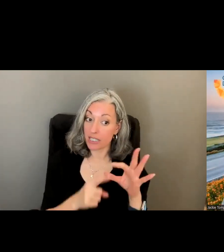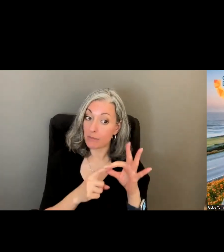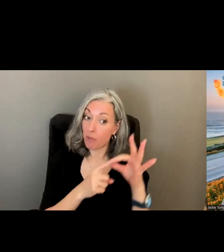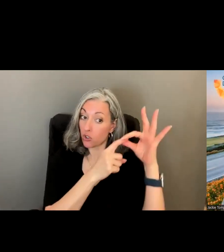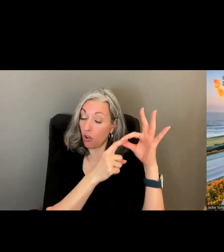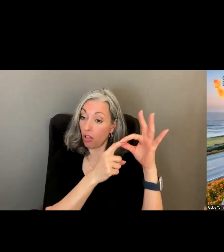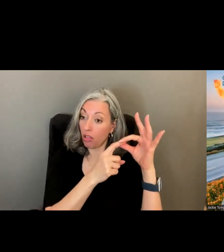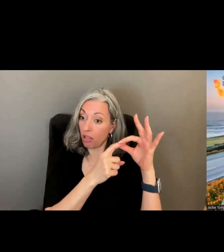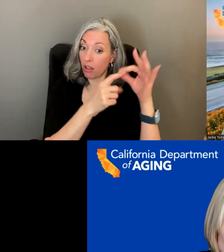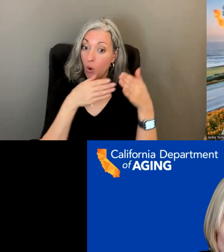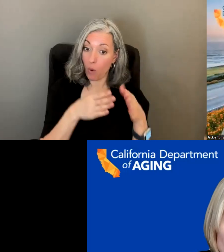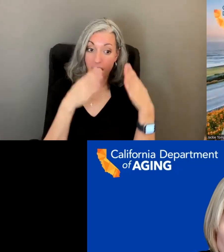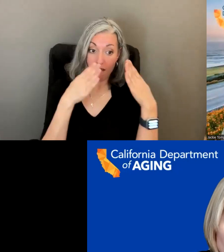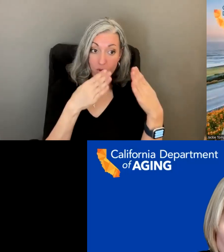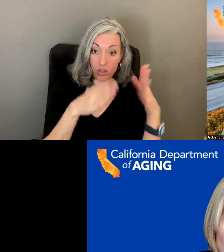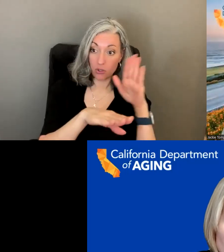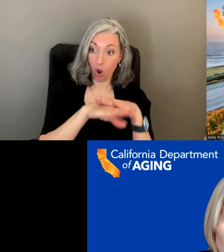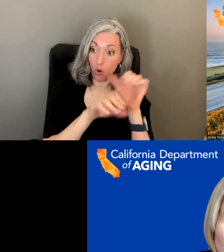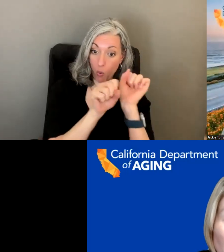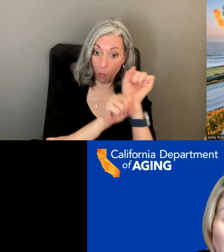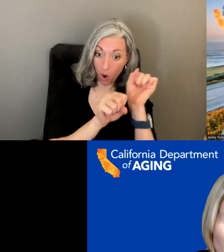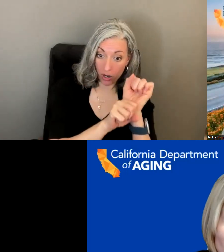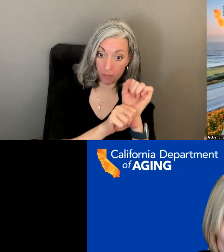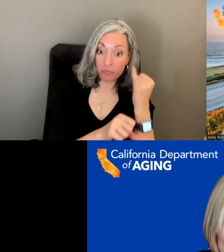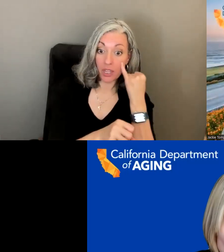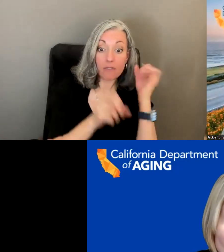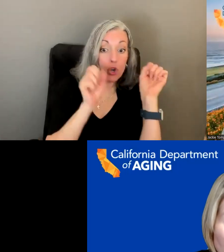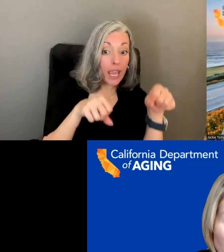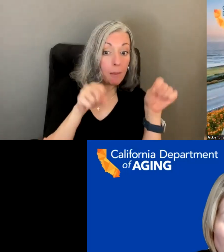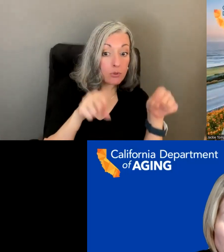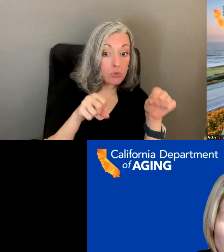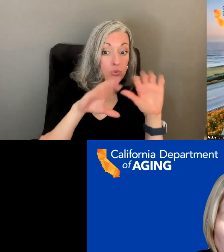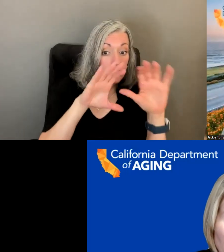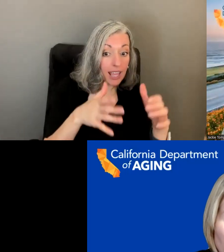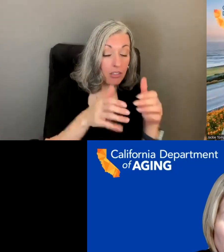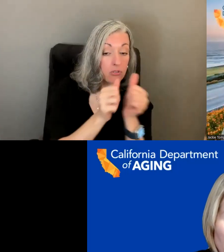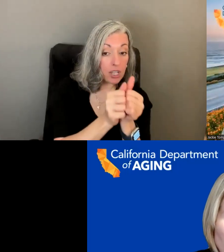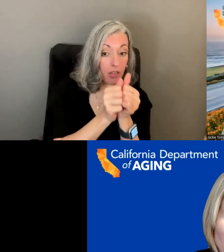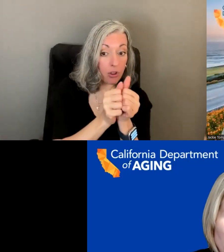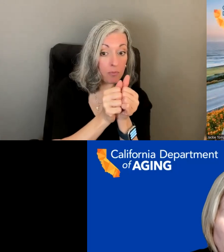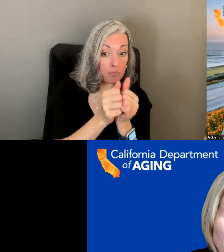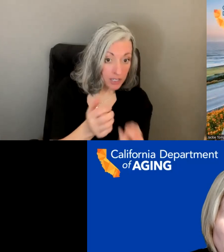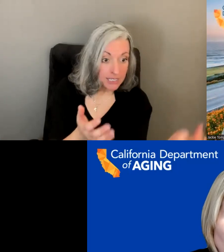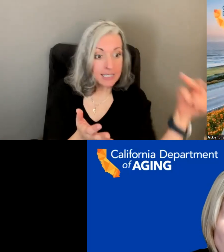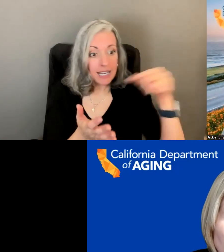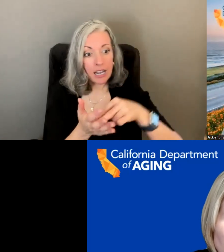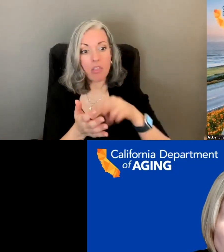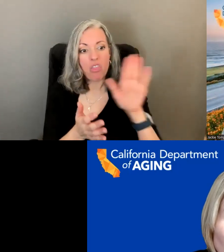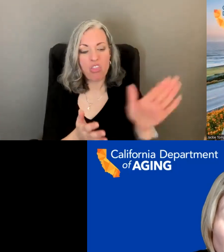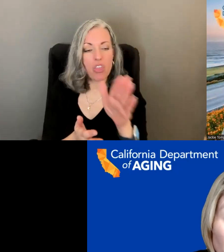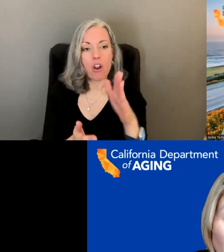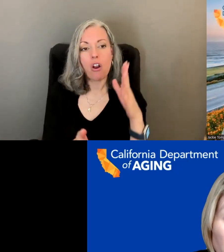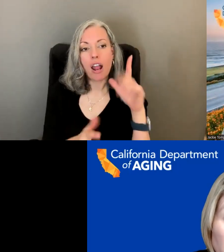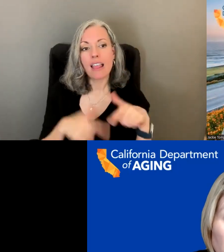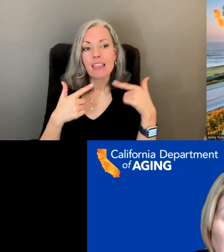it is focusing its work. And if we are able to together work on standing up a lived experience advisory board, it would be